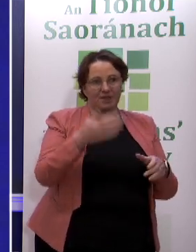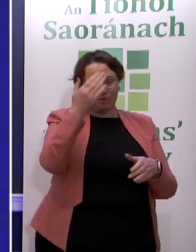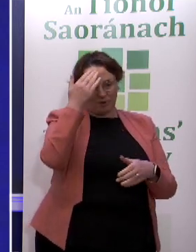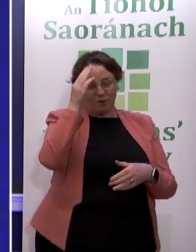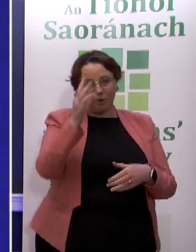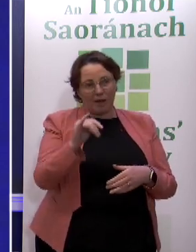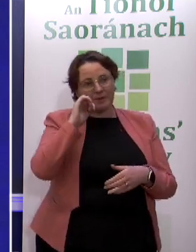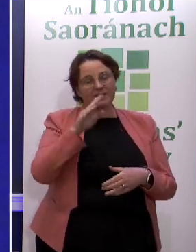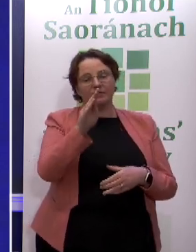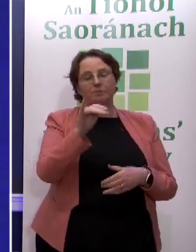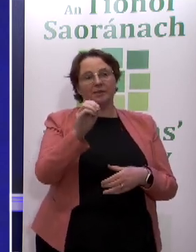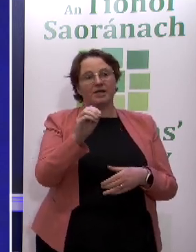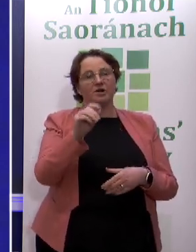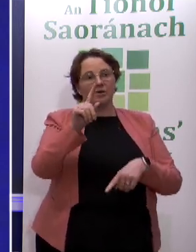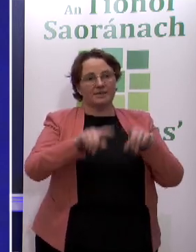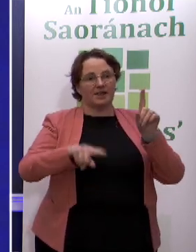biodiversity loss. So